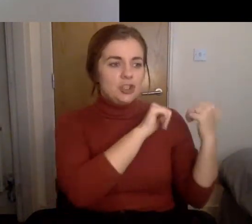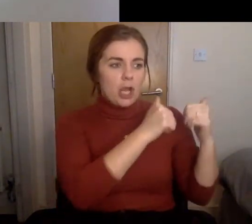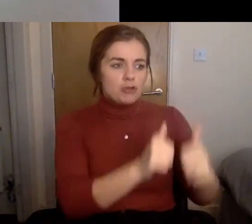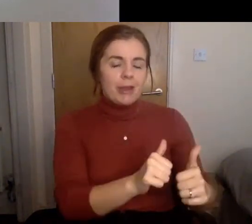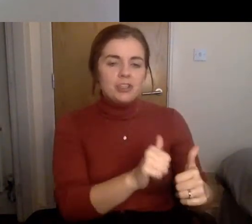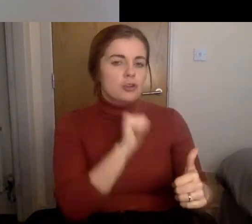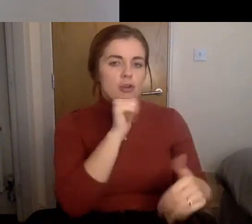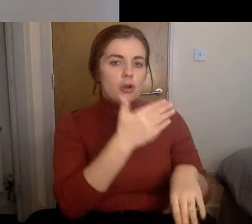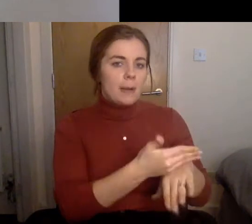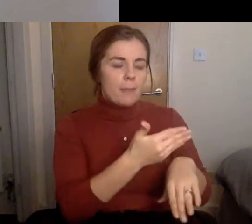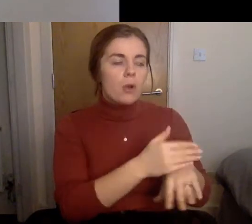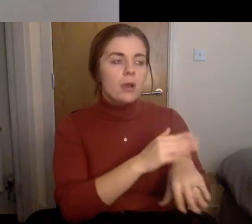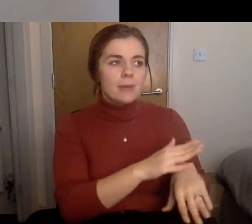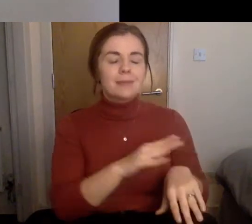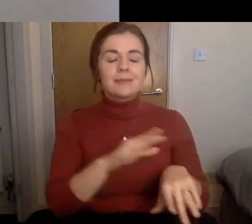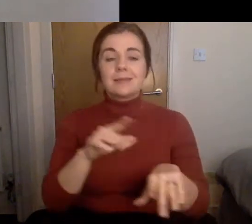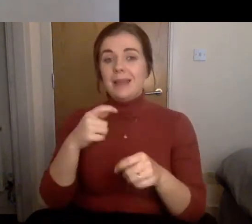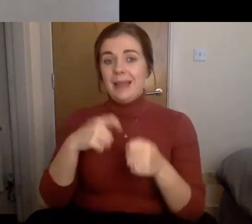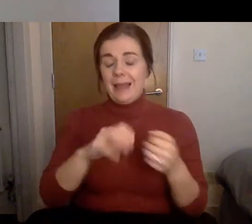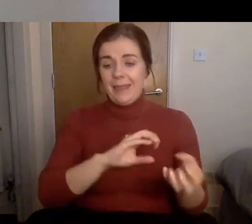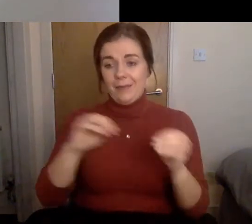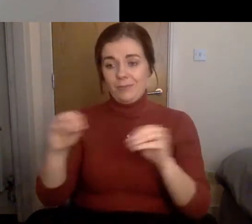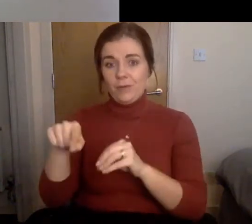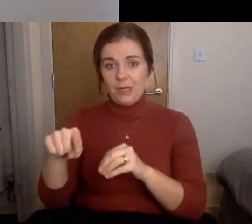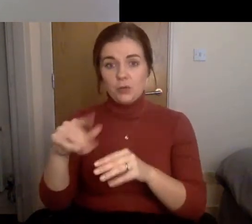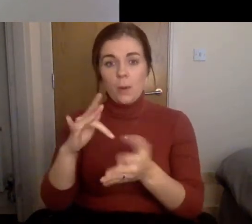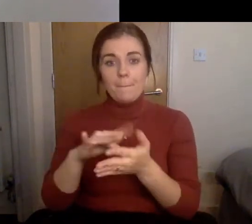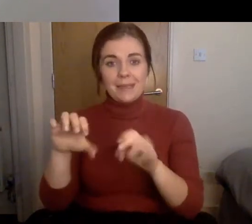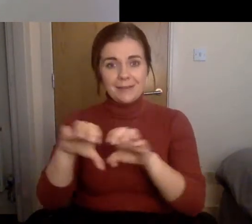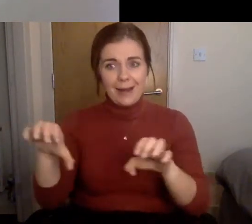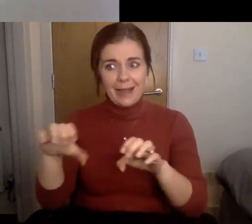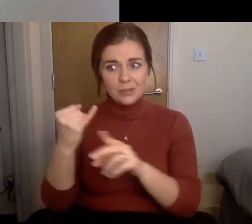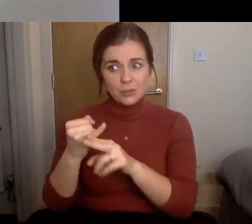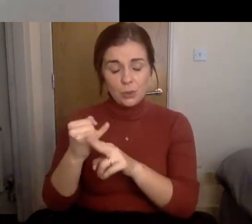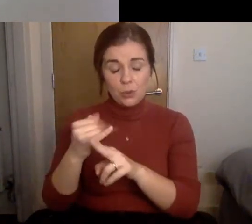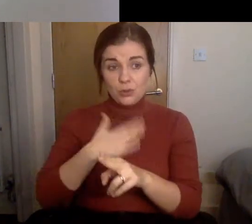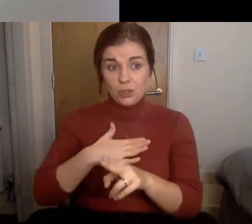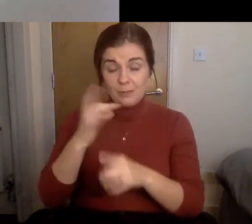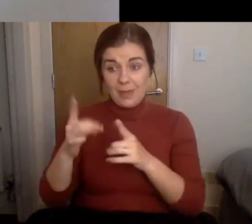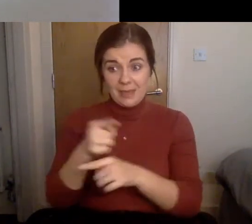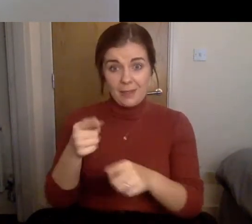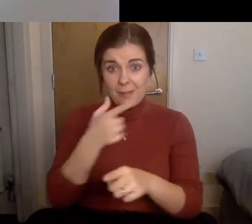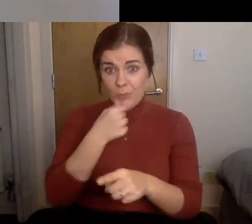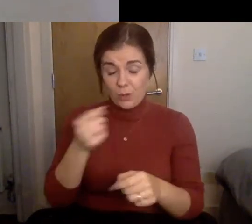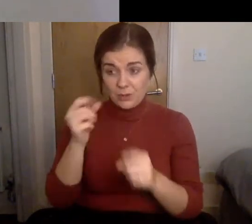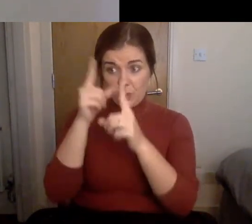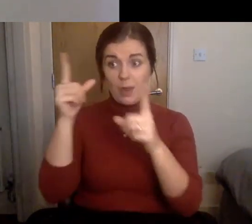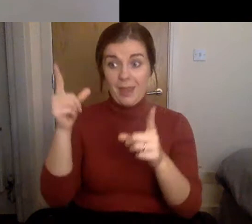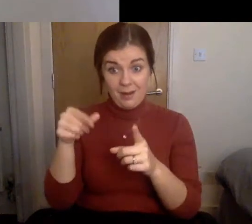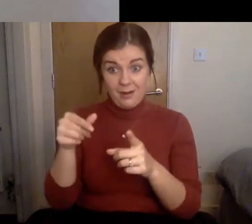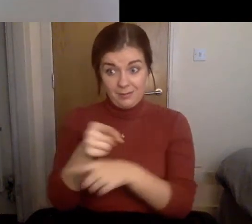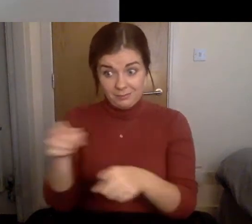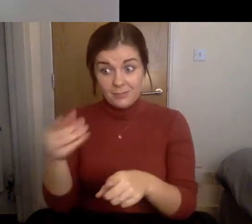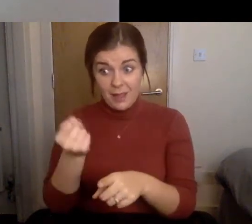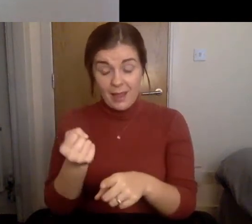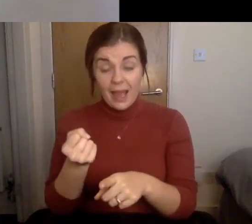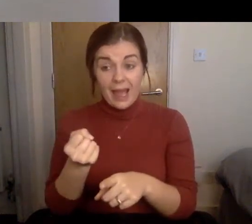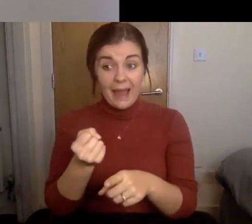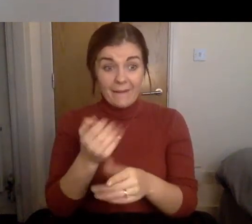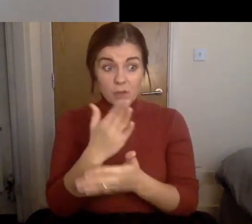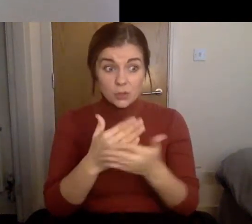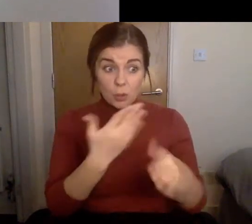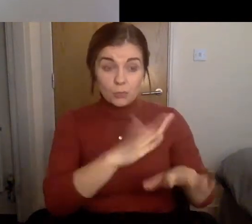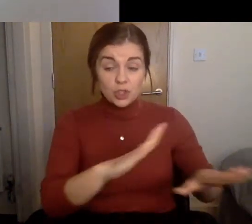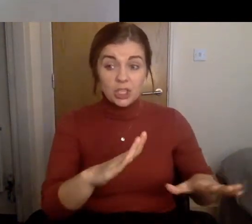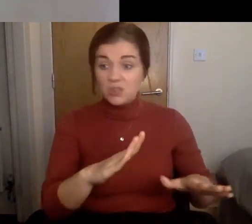more middle class school, just even raising the consciousness of my boys that, you know, there are children living 15 miles away